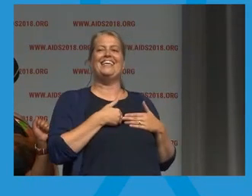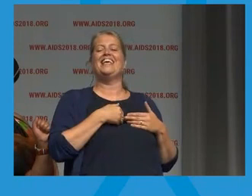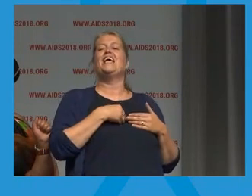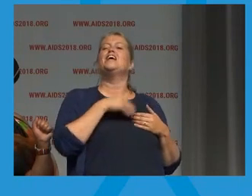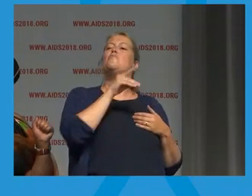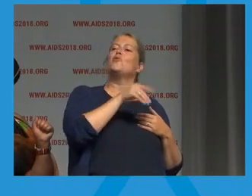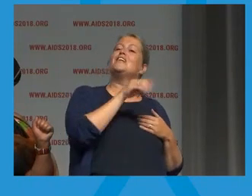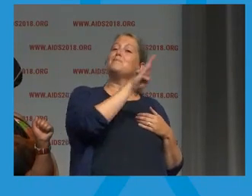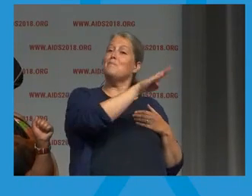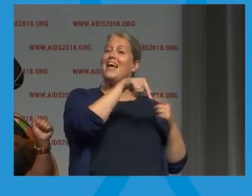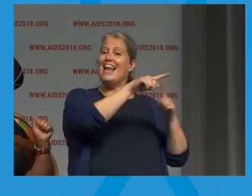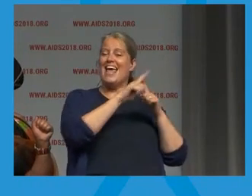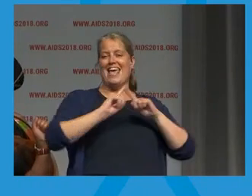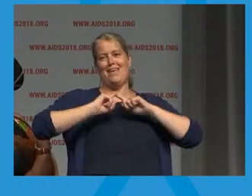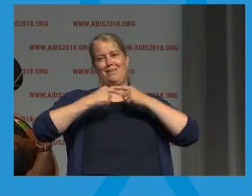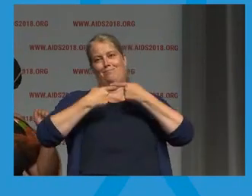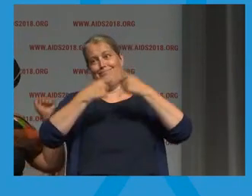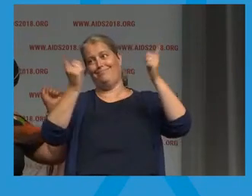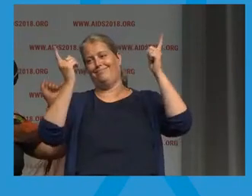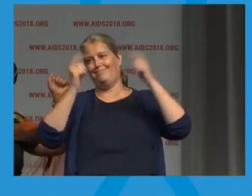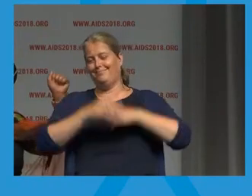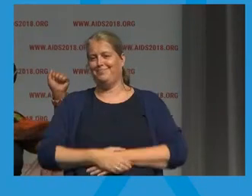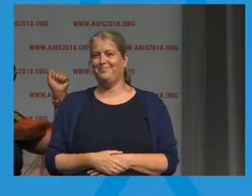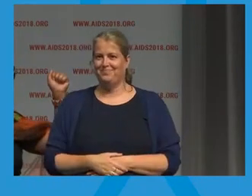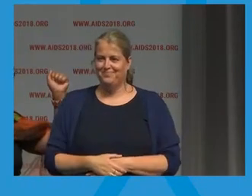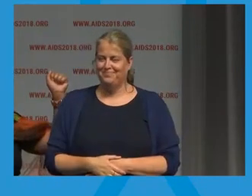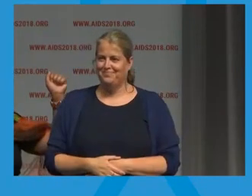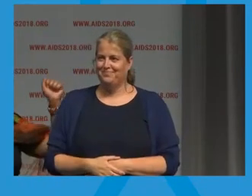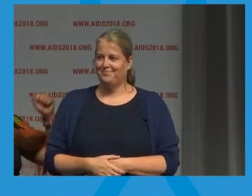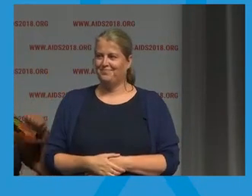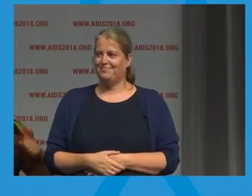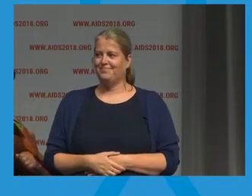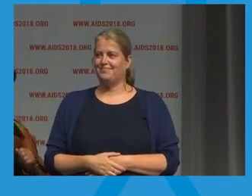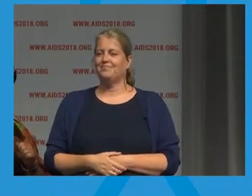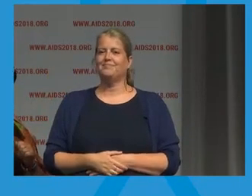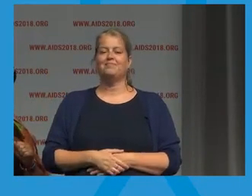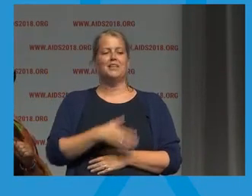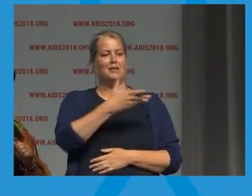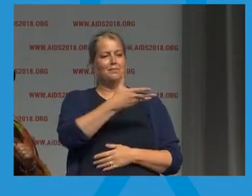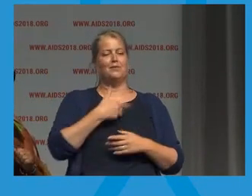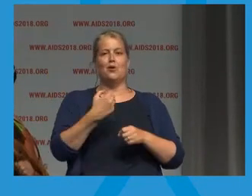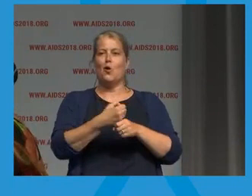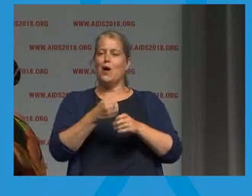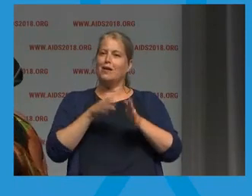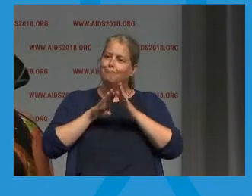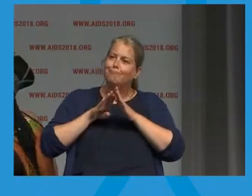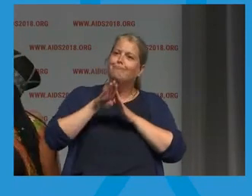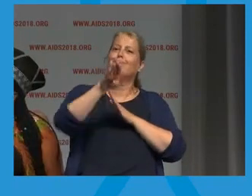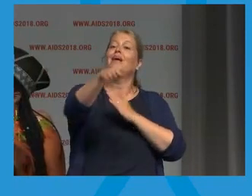Phambili no Mam Prudence Mabele, phambili. Phambili. I thank you.